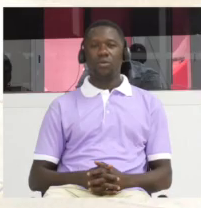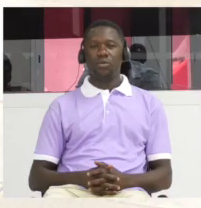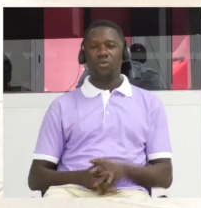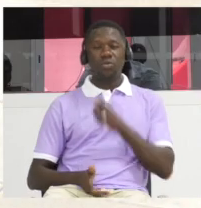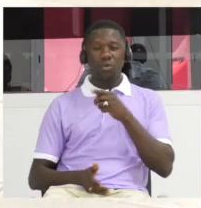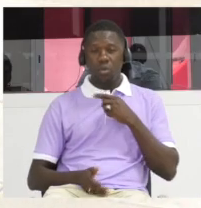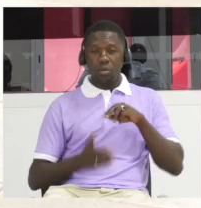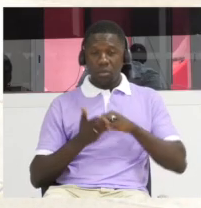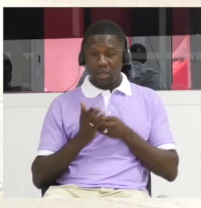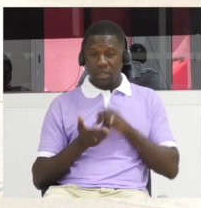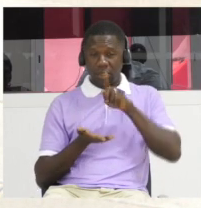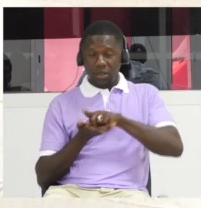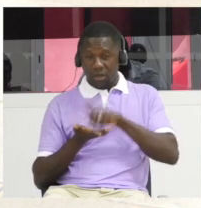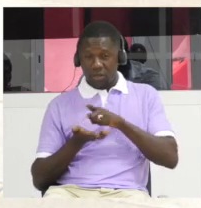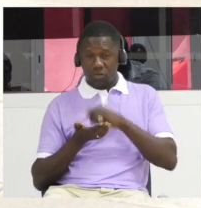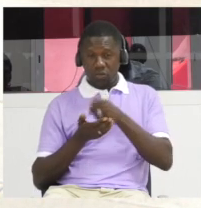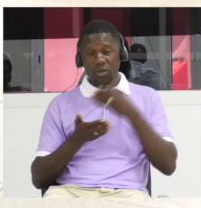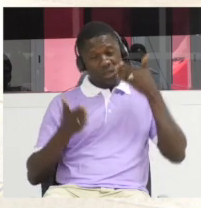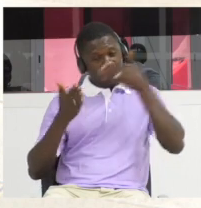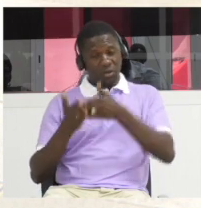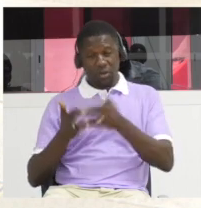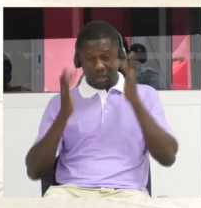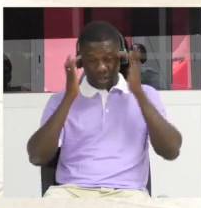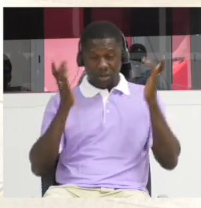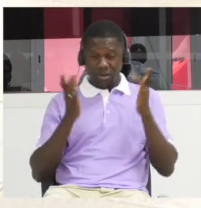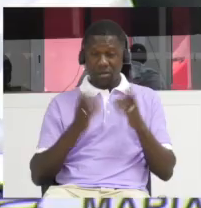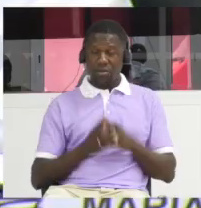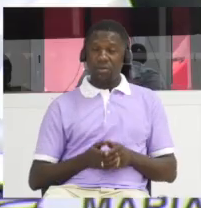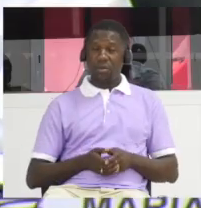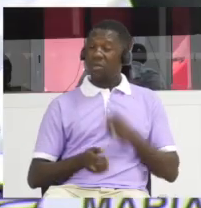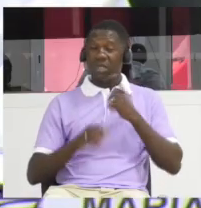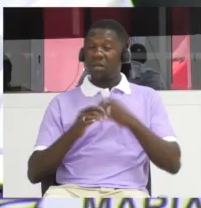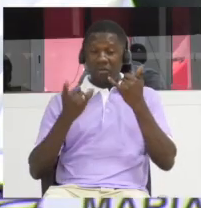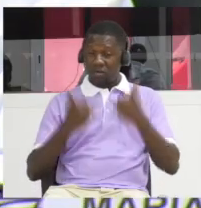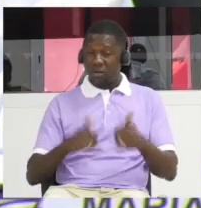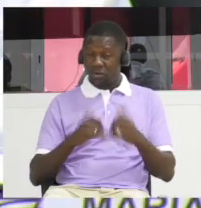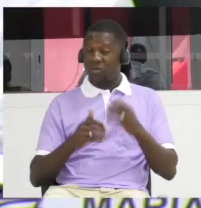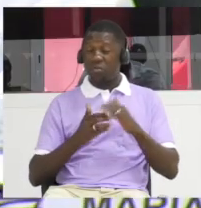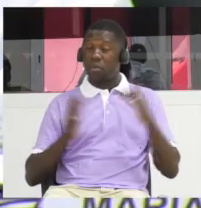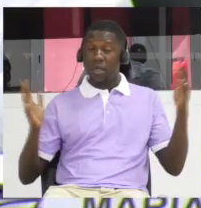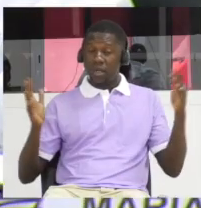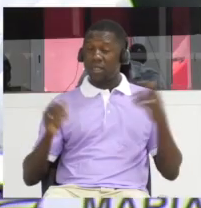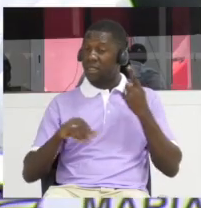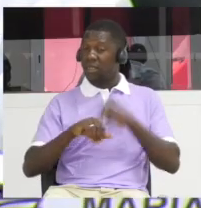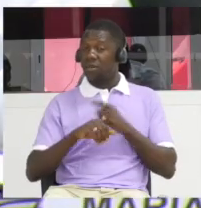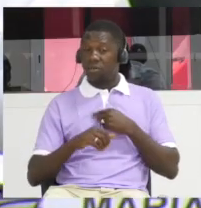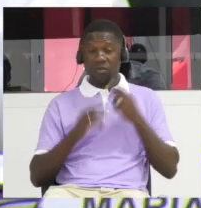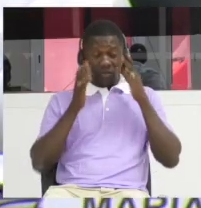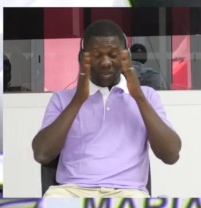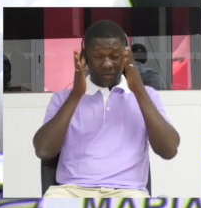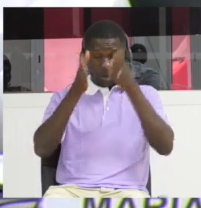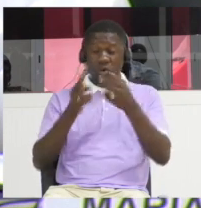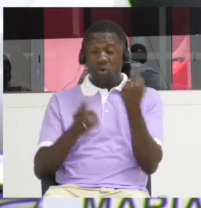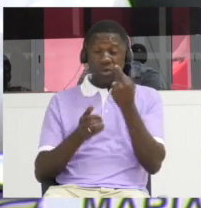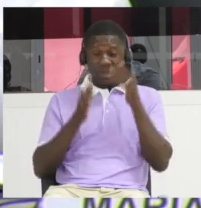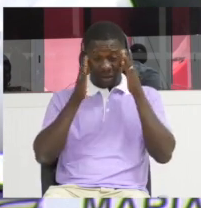on intelligence, but the intelligence failure was massive at the time in view of the fact that it focused